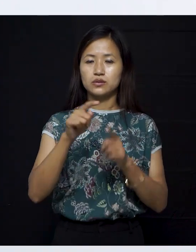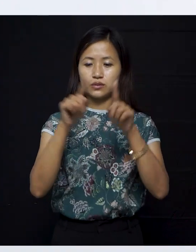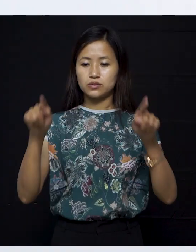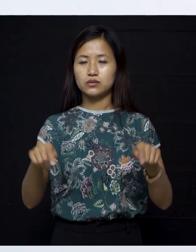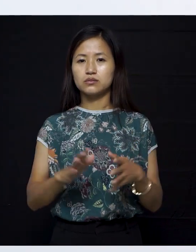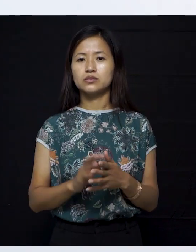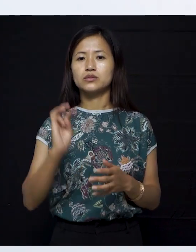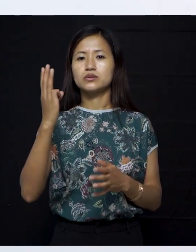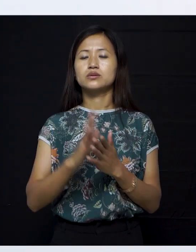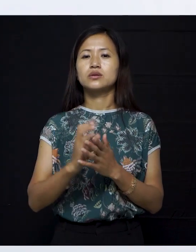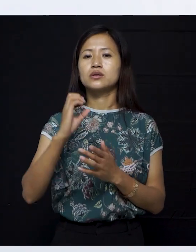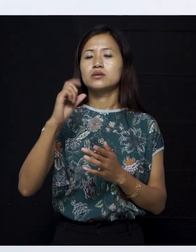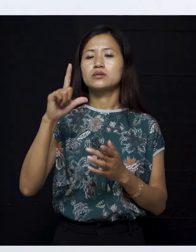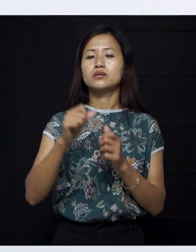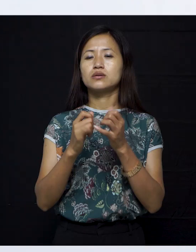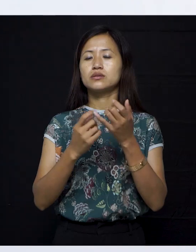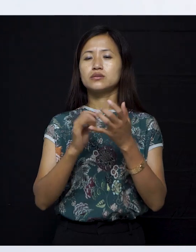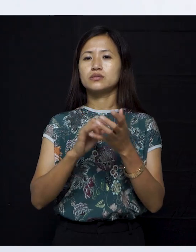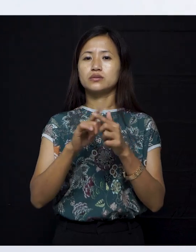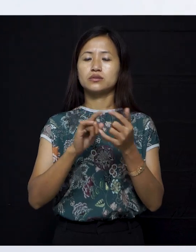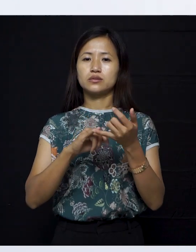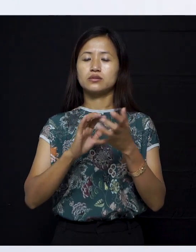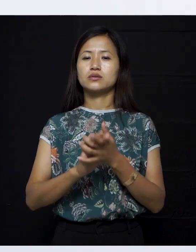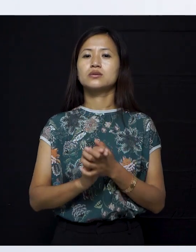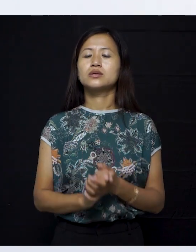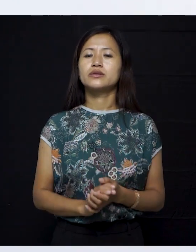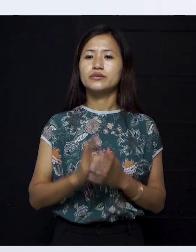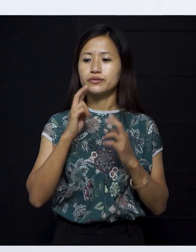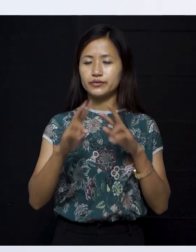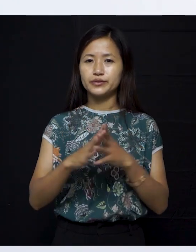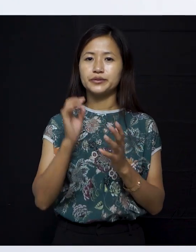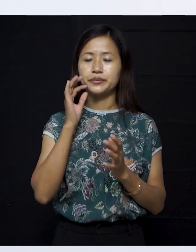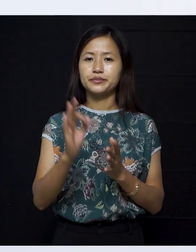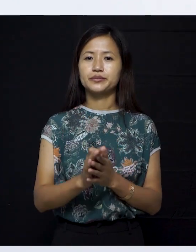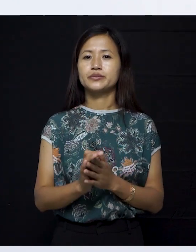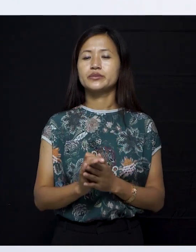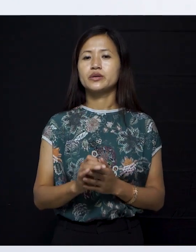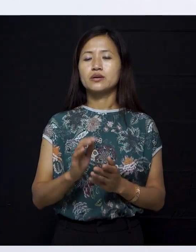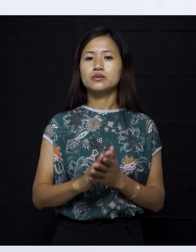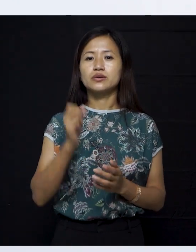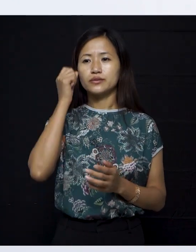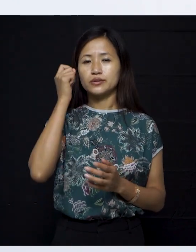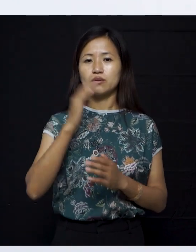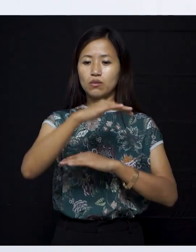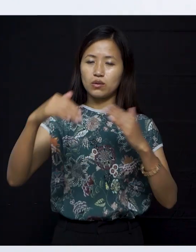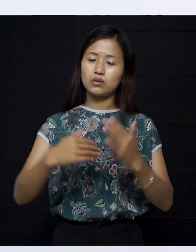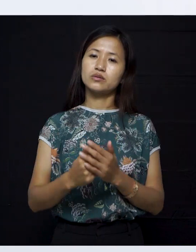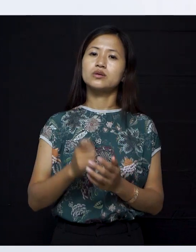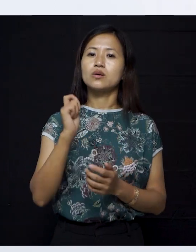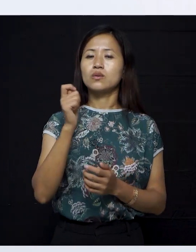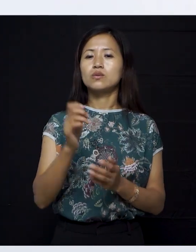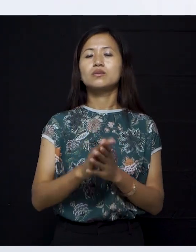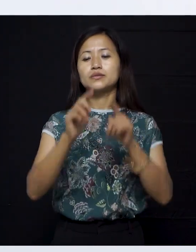clauses are very important, and if you understand these three types of clauses, That means you have understood the whole of the